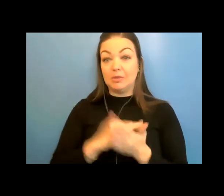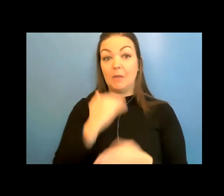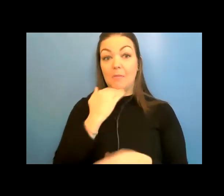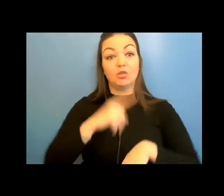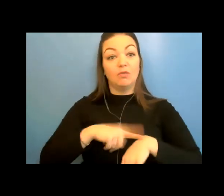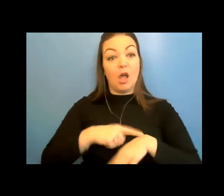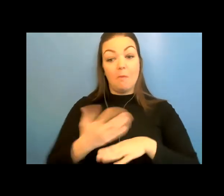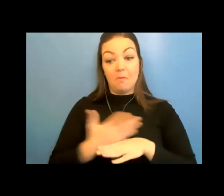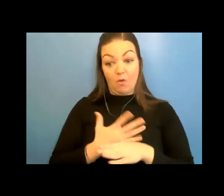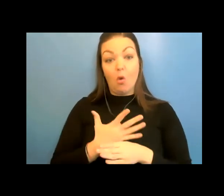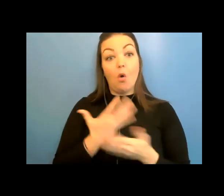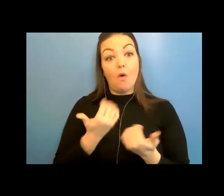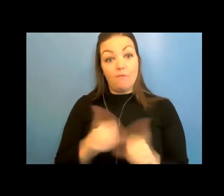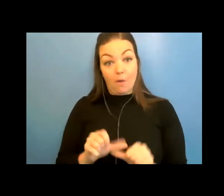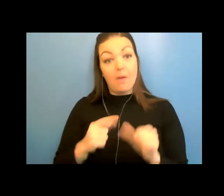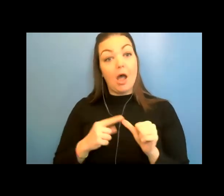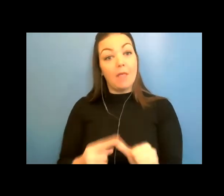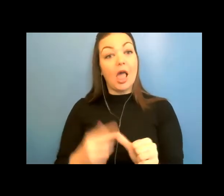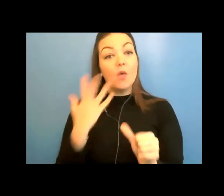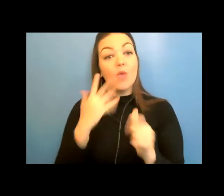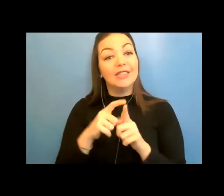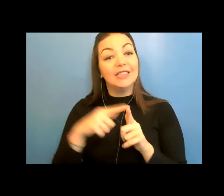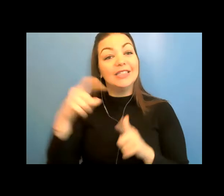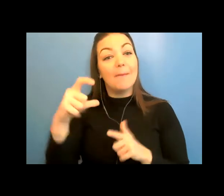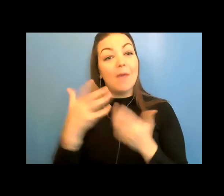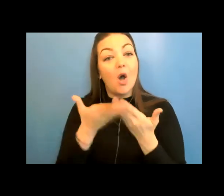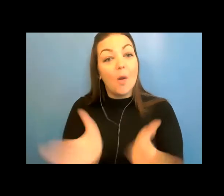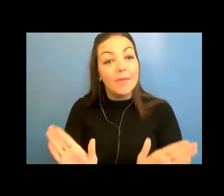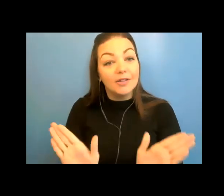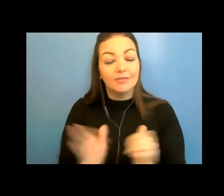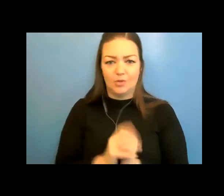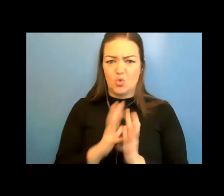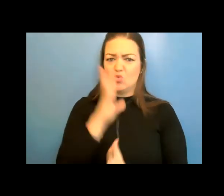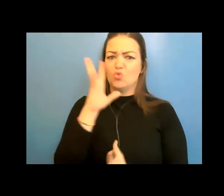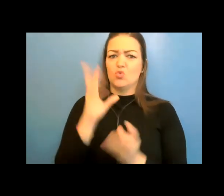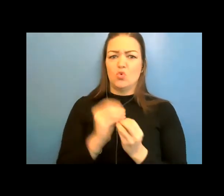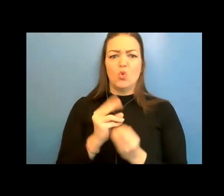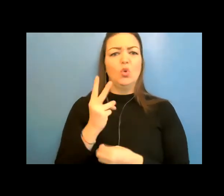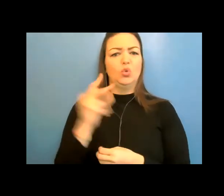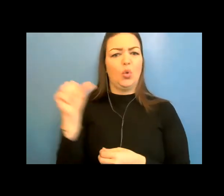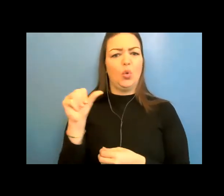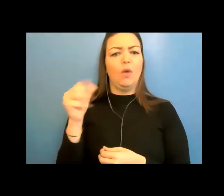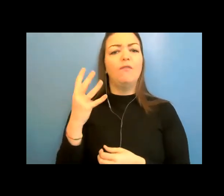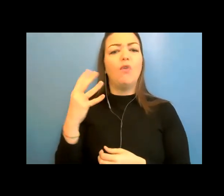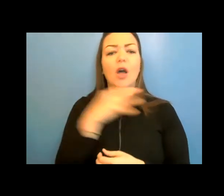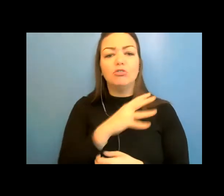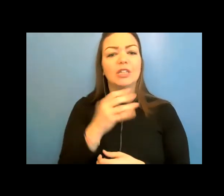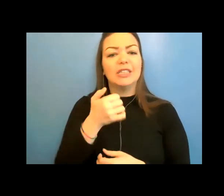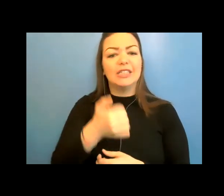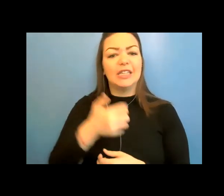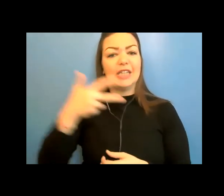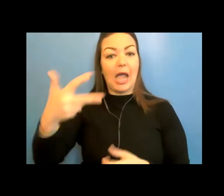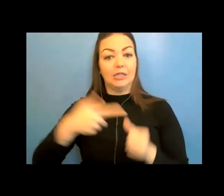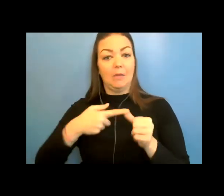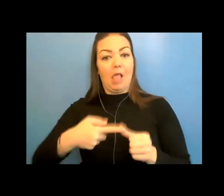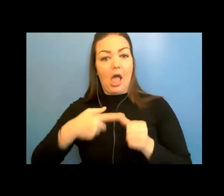portal. A massive 468 people applied in total, and 77 artists were shortlisted